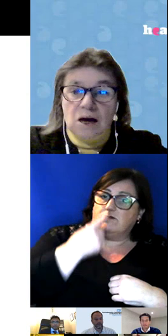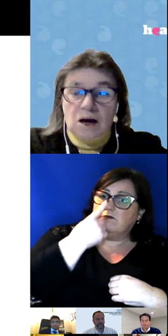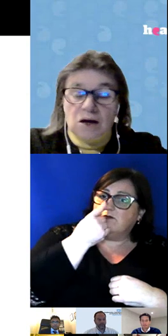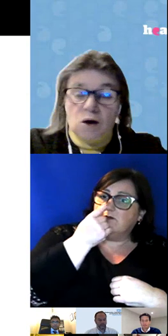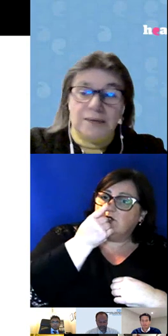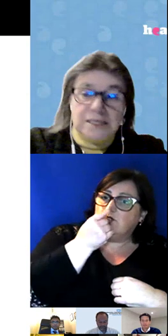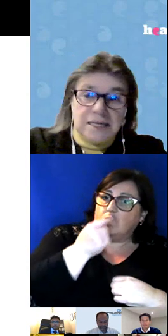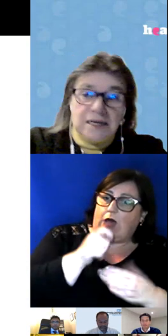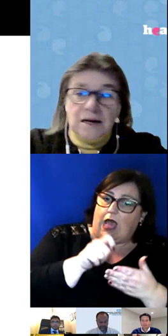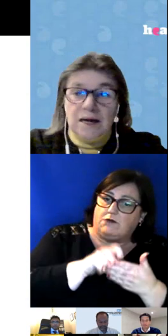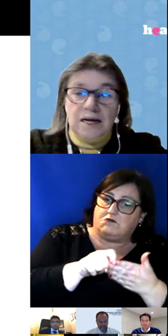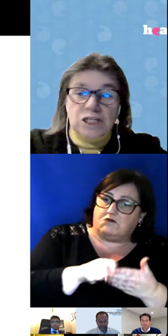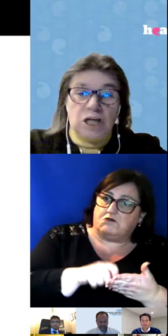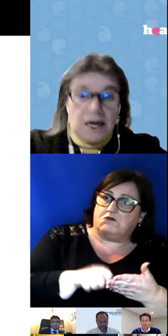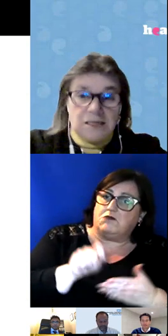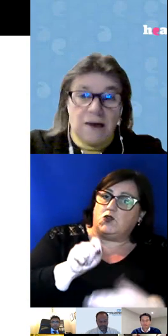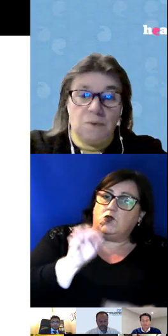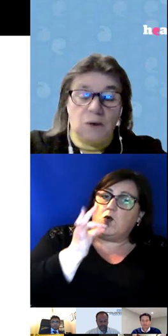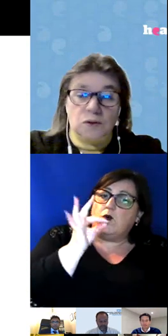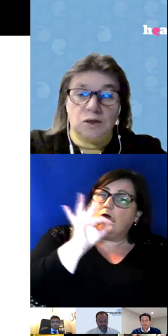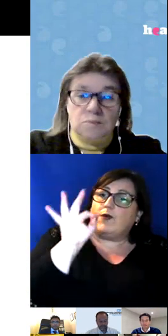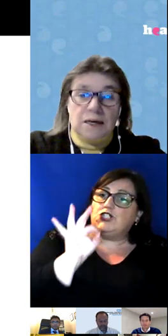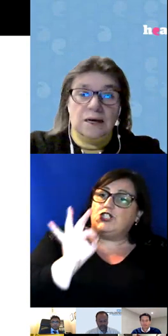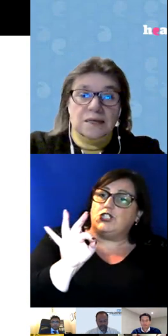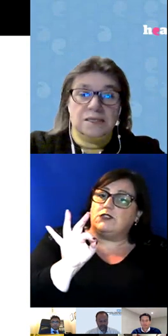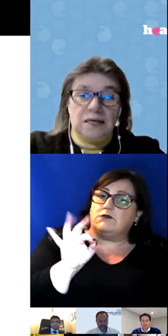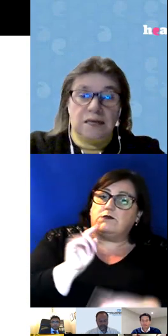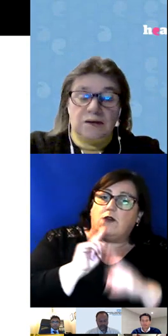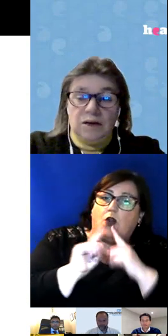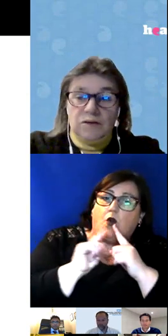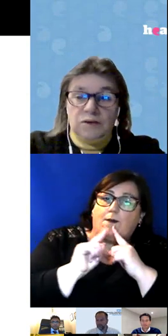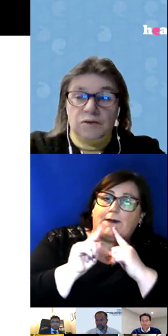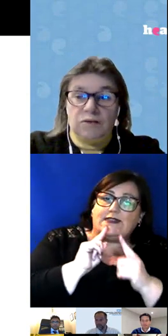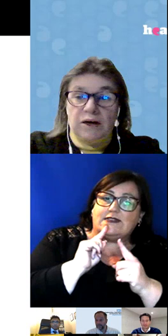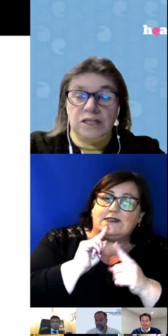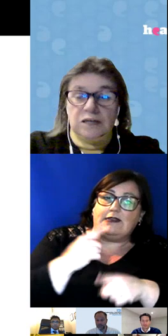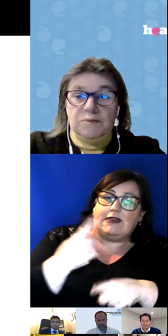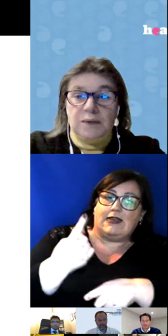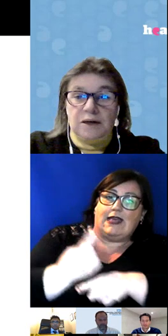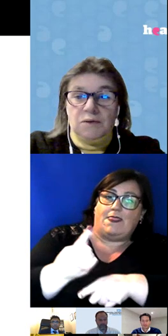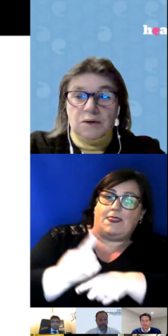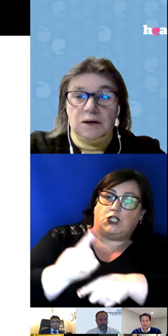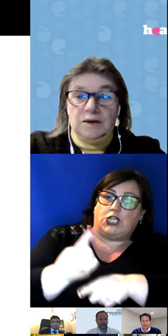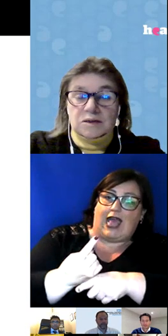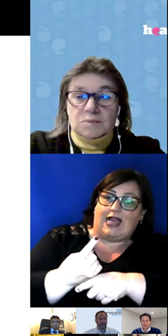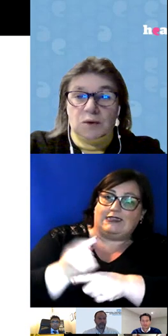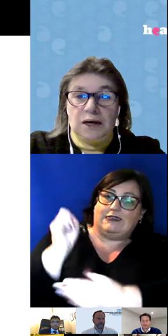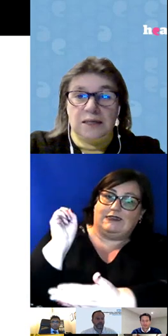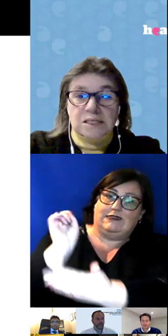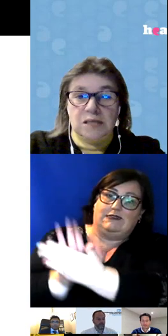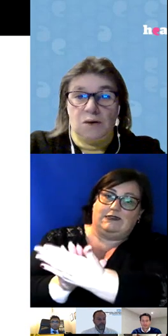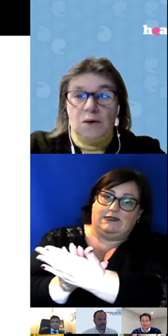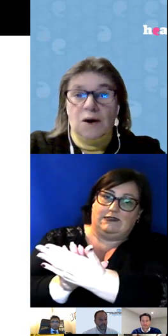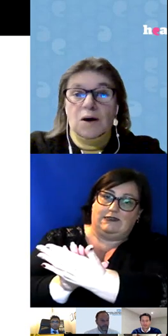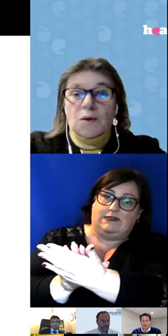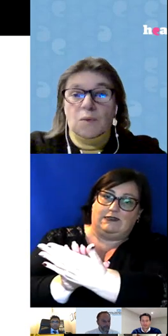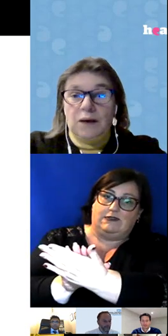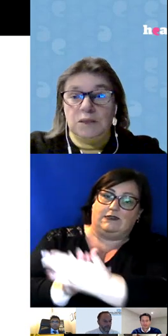questions, comments in chat, and they will also be taken into consideration if we don't get to them online.